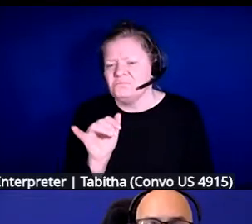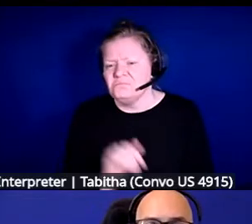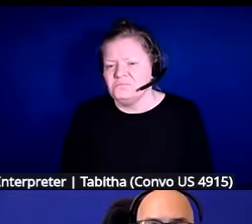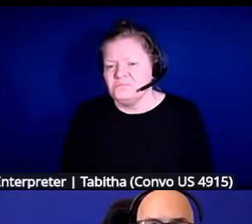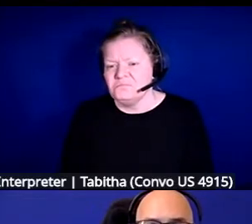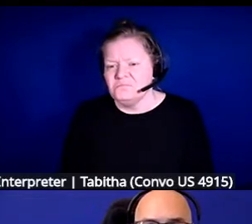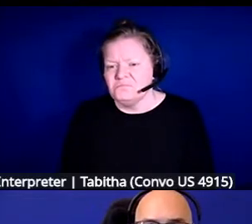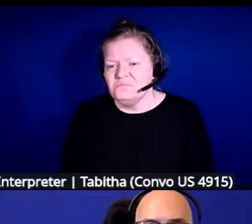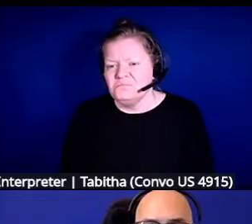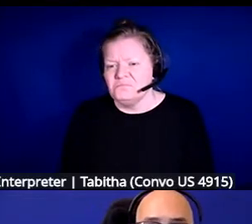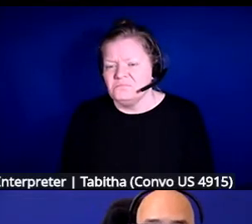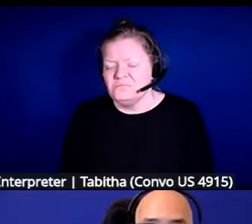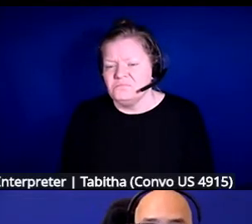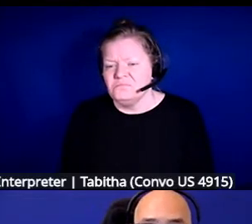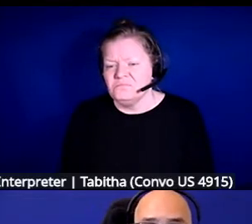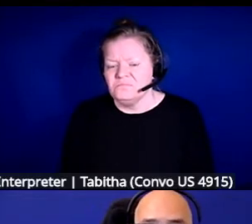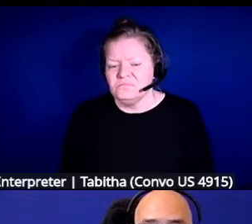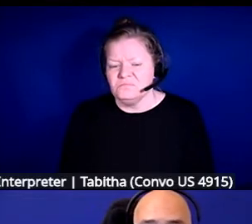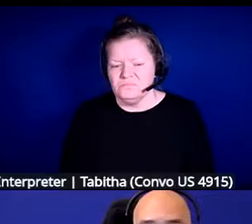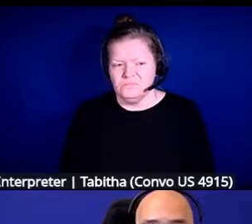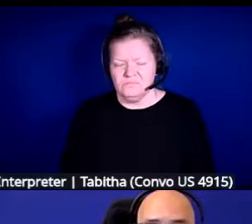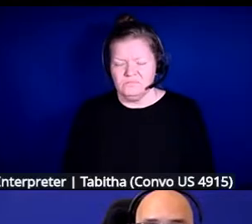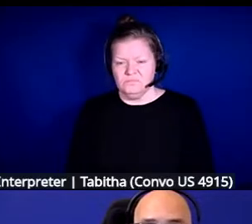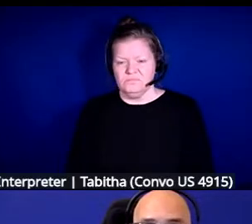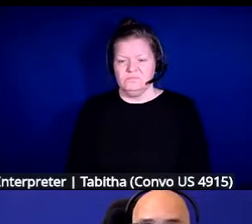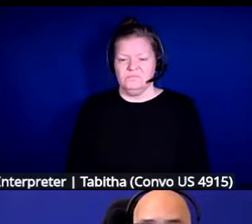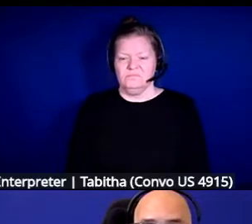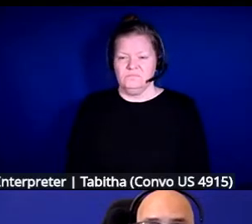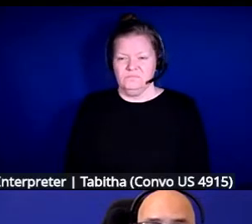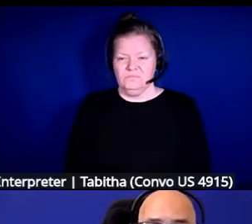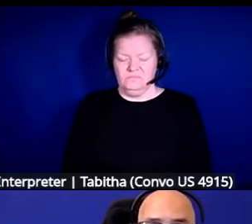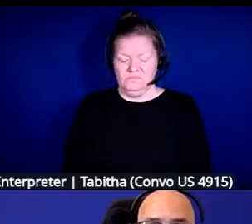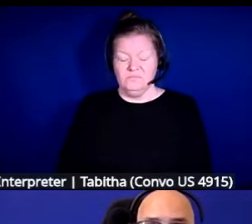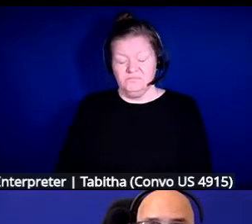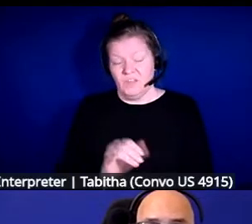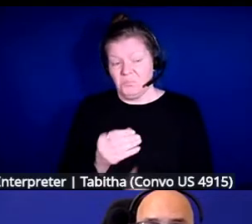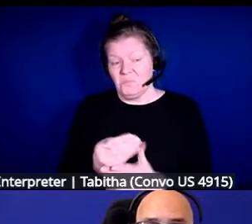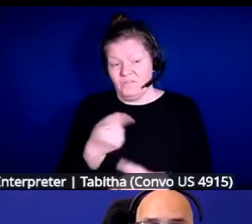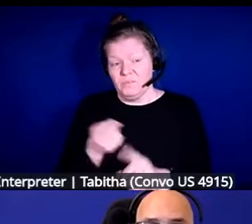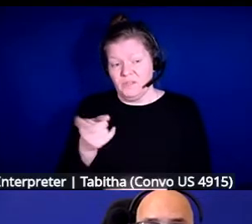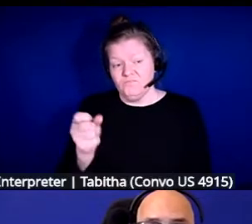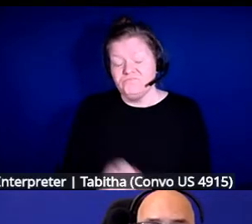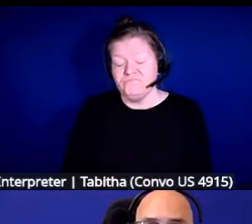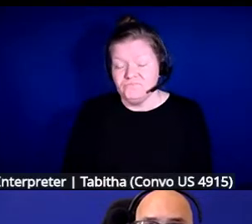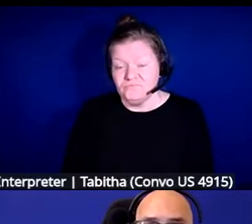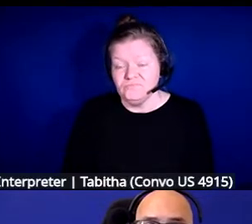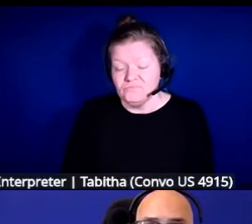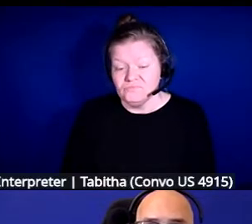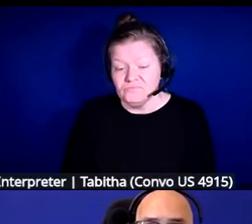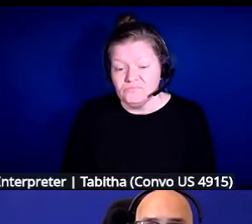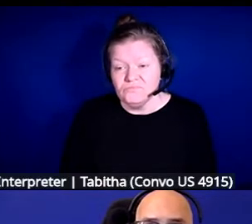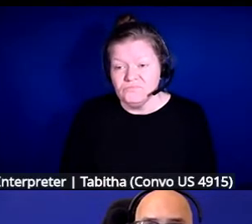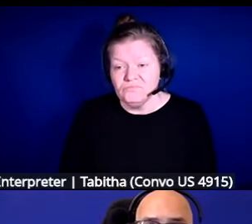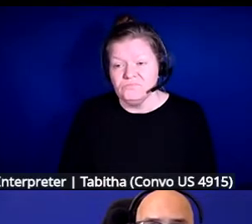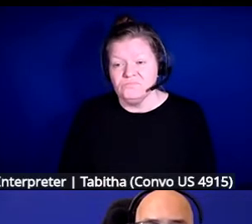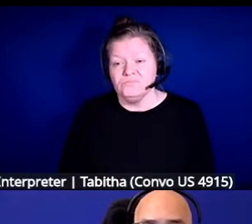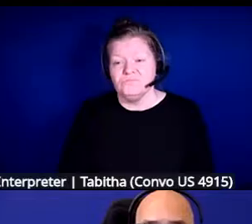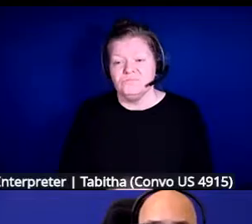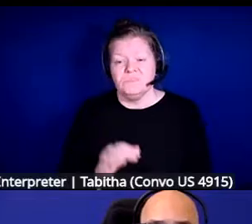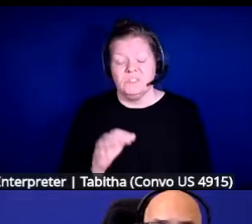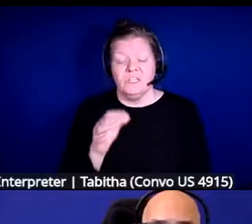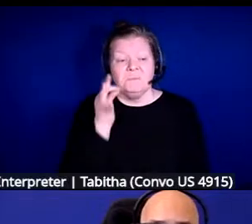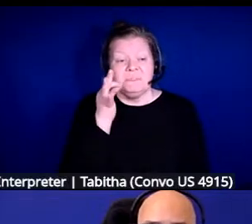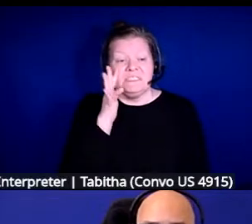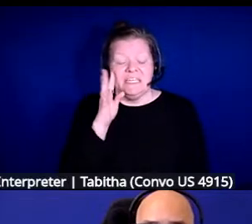Something called put a laugh MSM on. from GNC. That's where I bought it. Okay, And what's it do? Keeps the mosquitoes